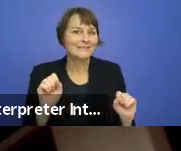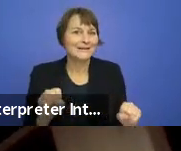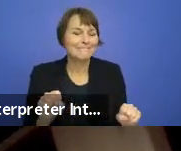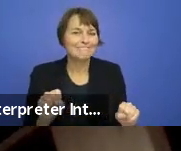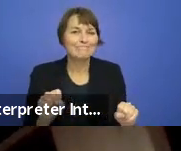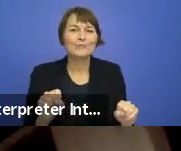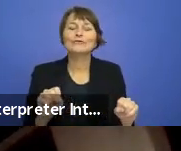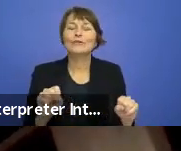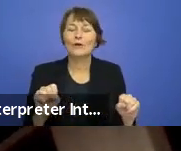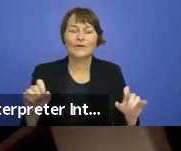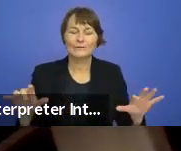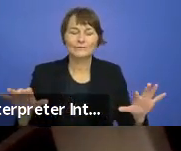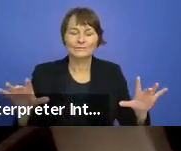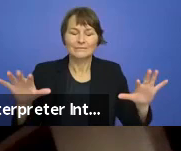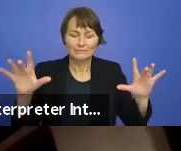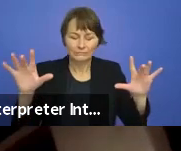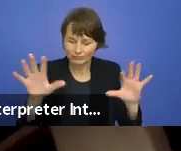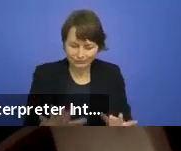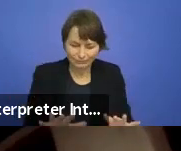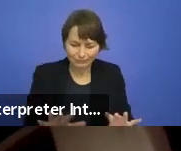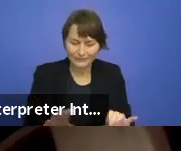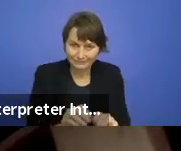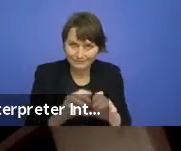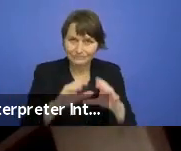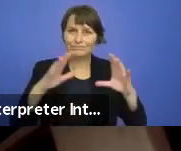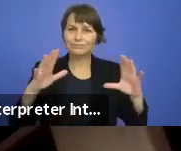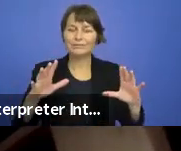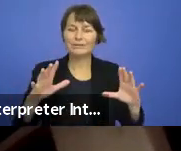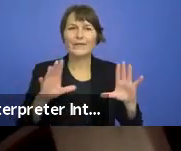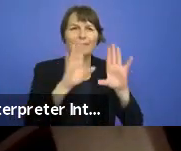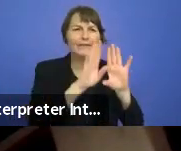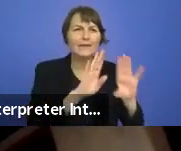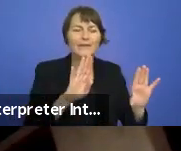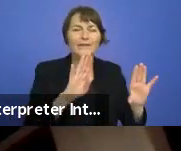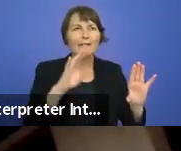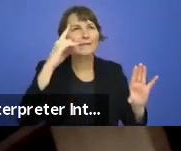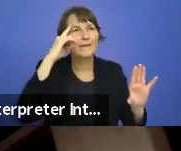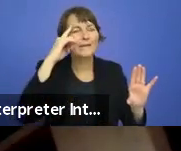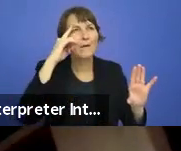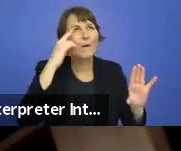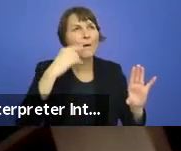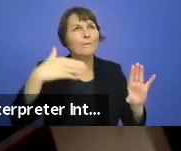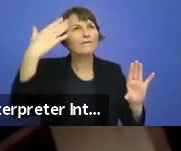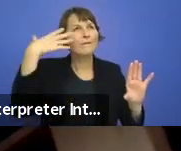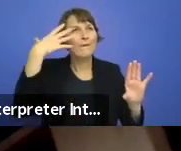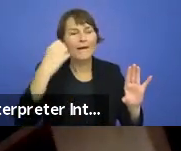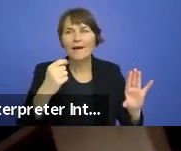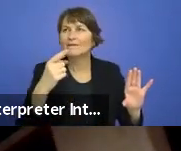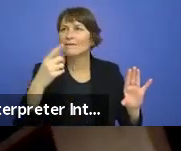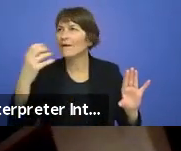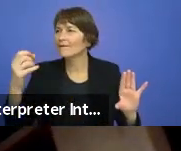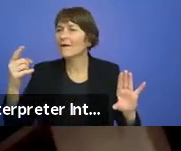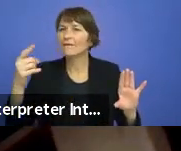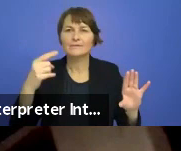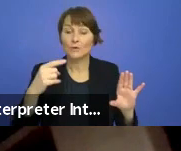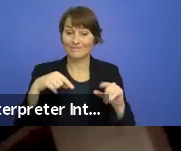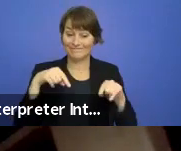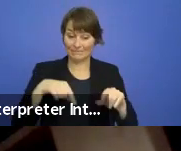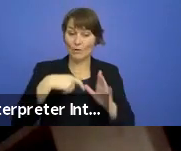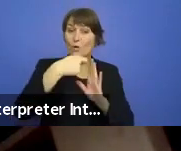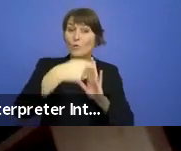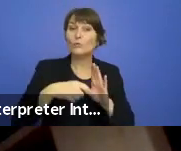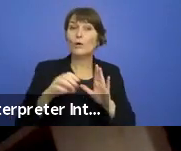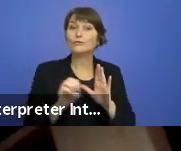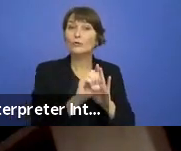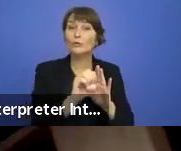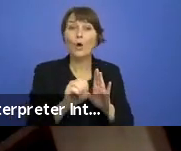theatres began to piece together a new reality out of the wreckage of the old, it became clear that Project Europa could not take place in Stratford-Von-Avon as